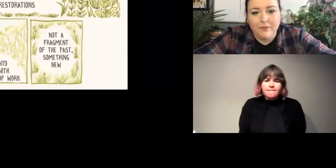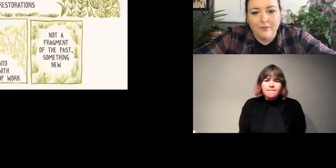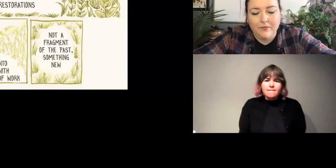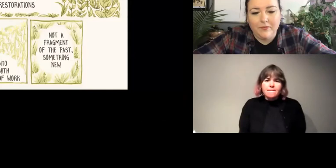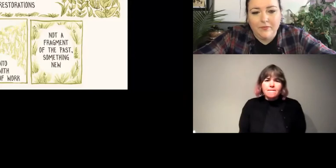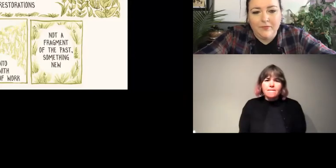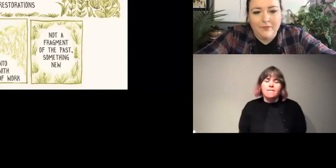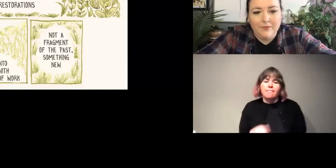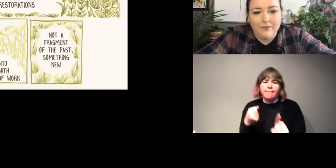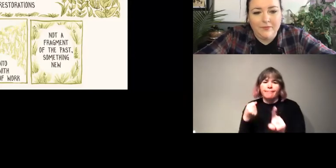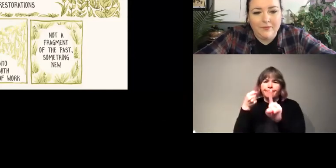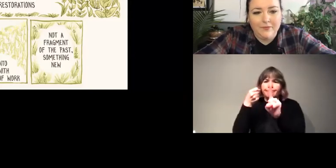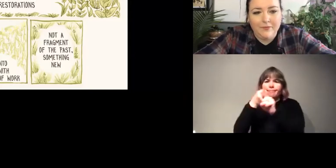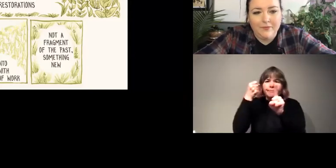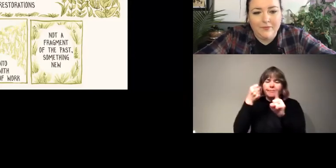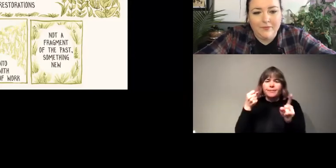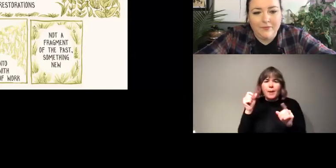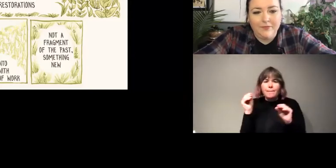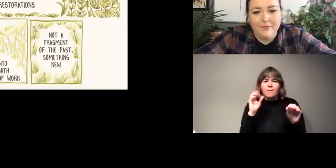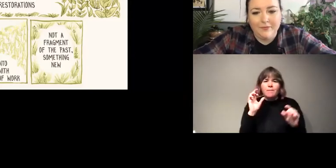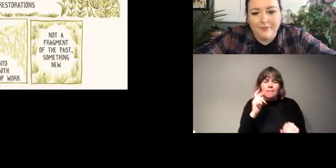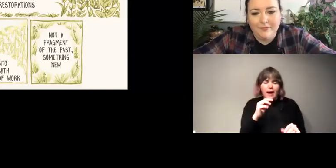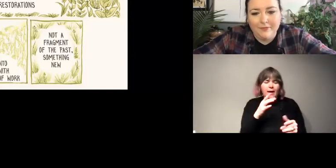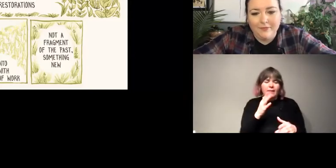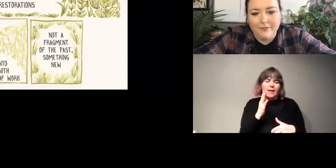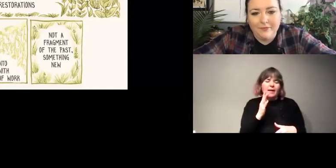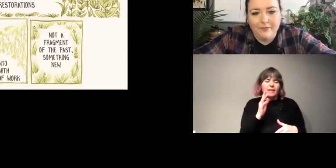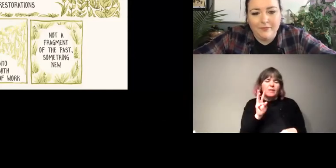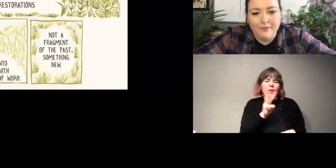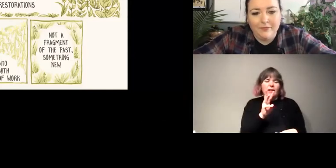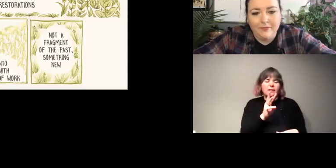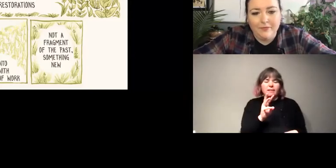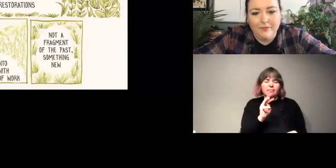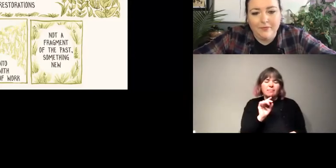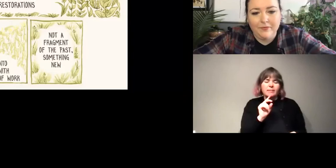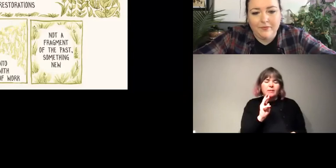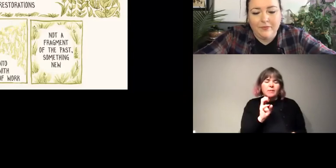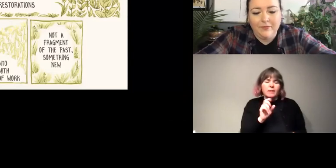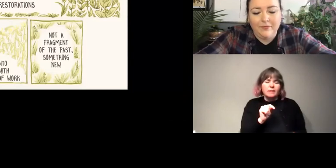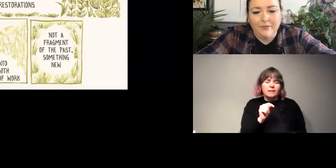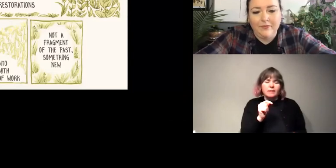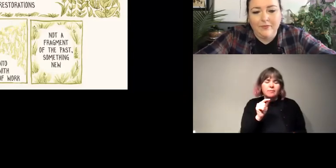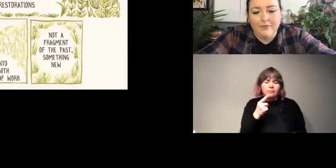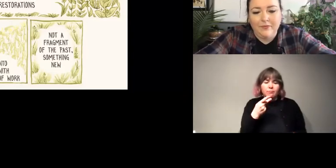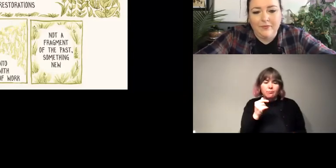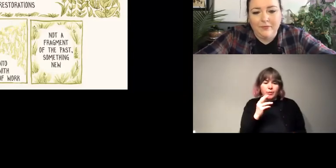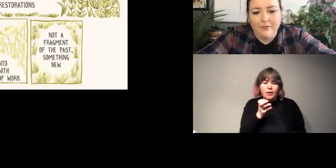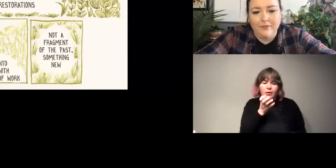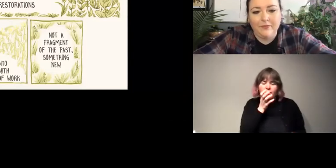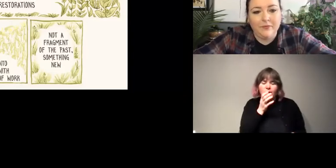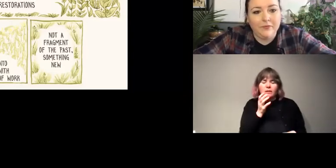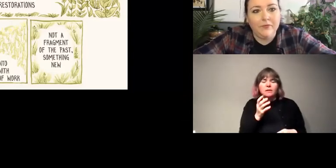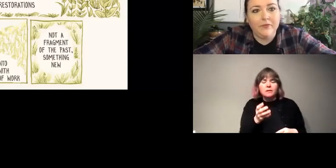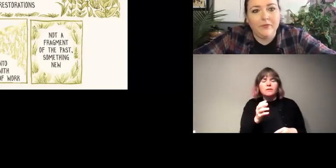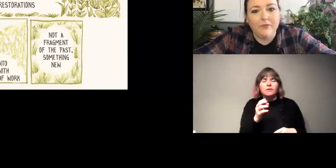turns out, once I moved back to the Midwest, all of those prairies I knew were